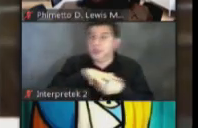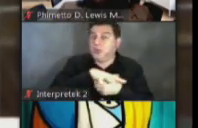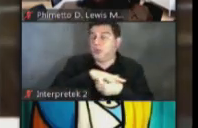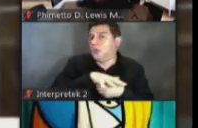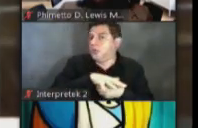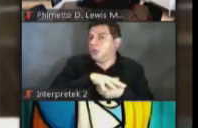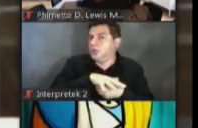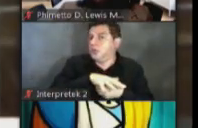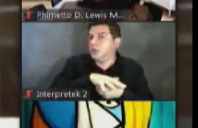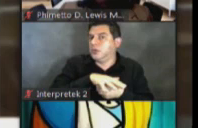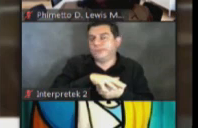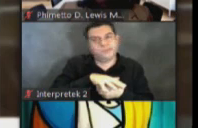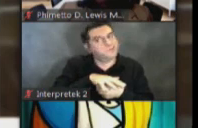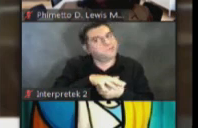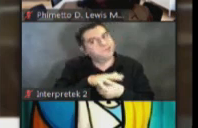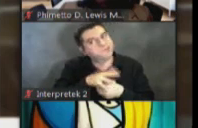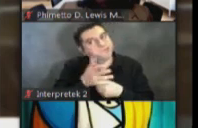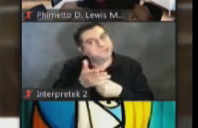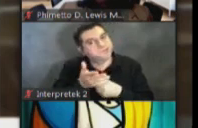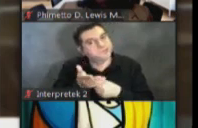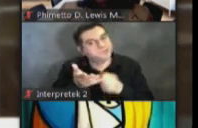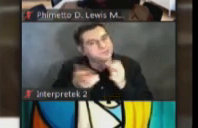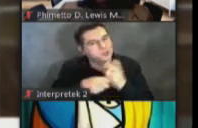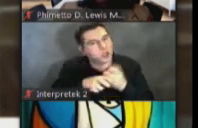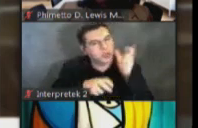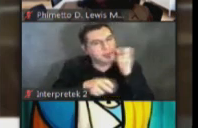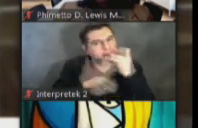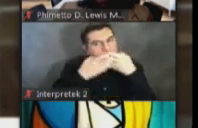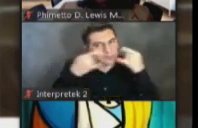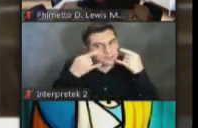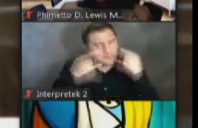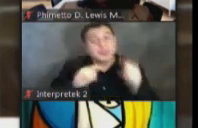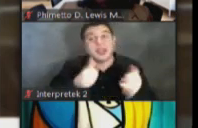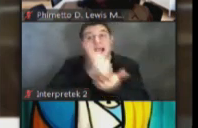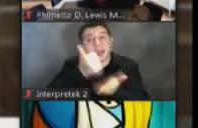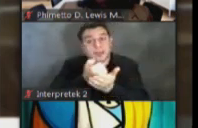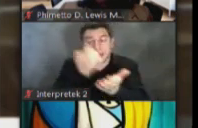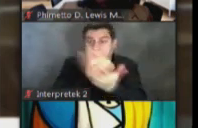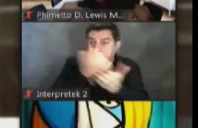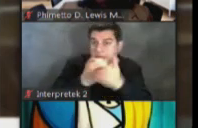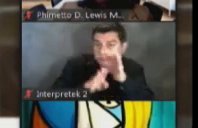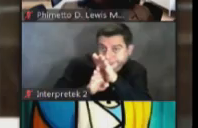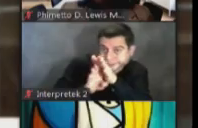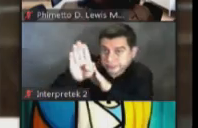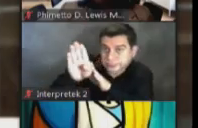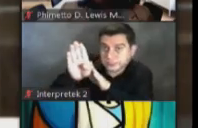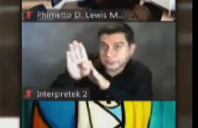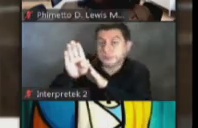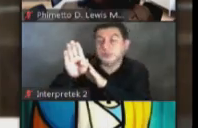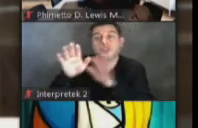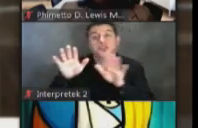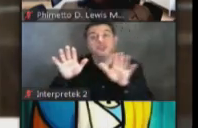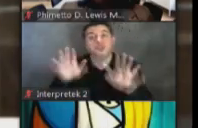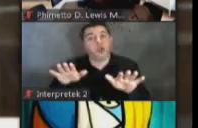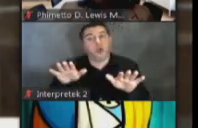made this amount bloom. And these people and these staffs can only do so much.